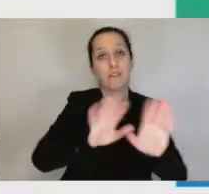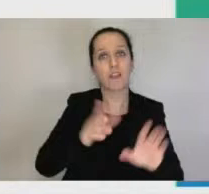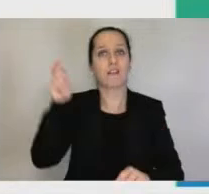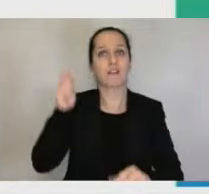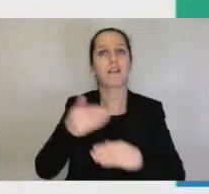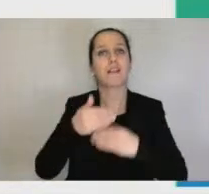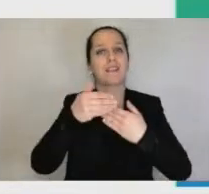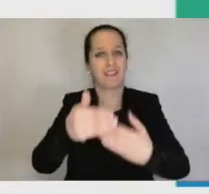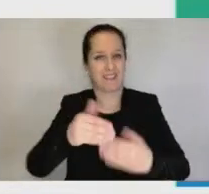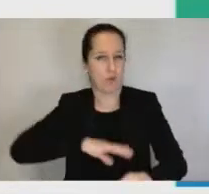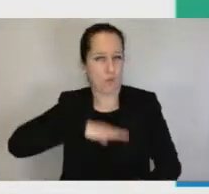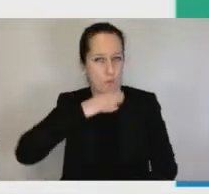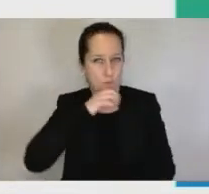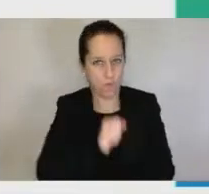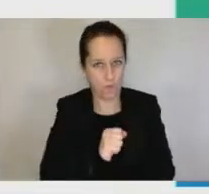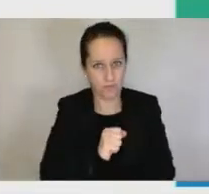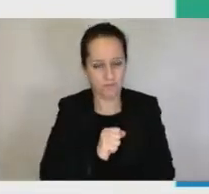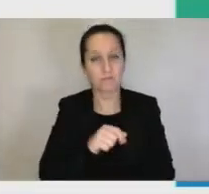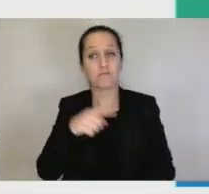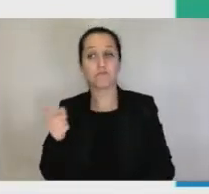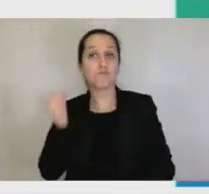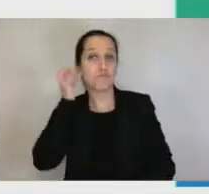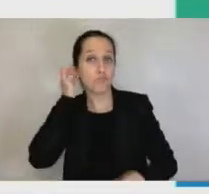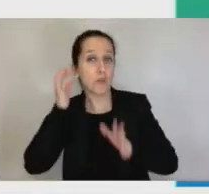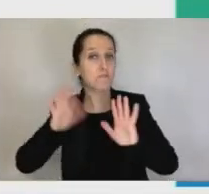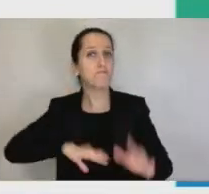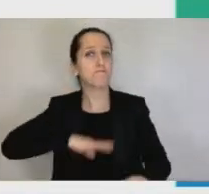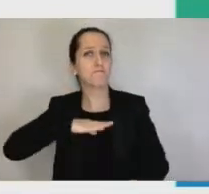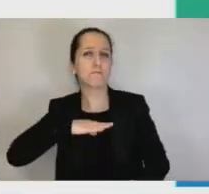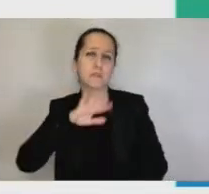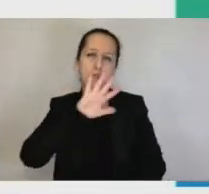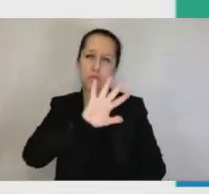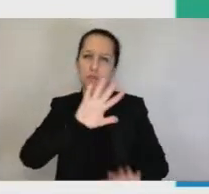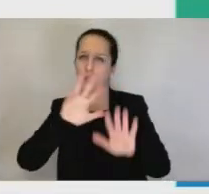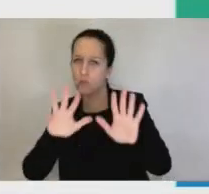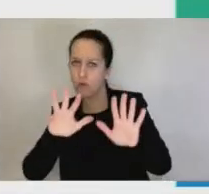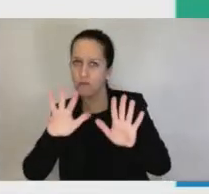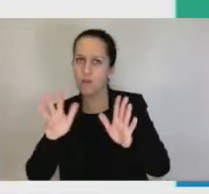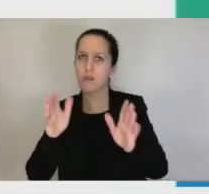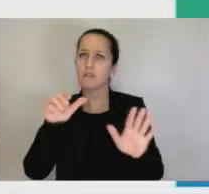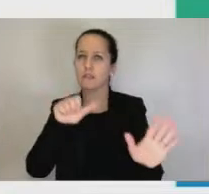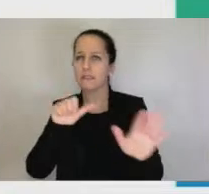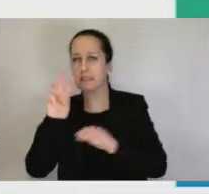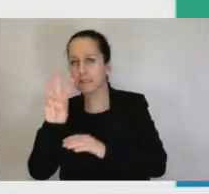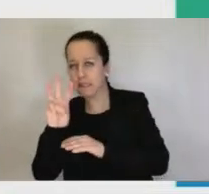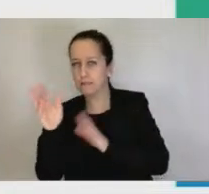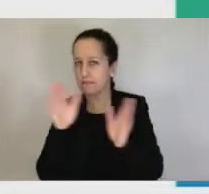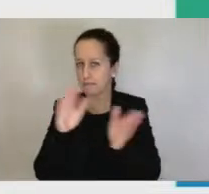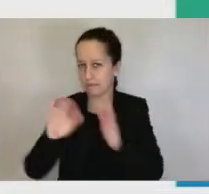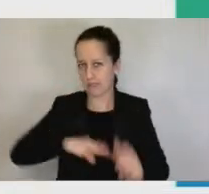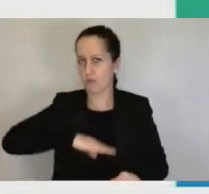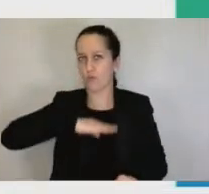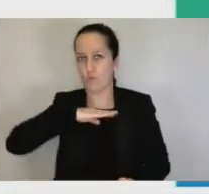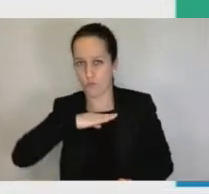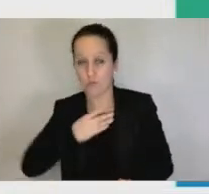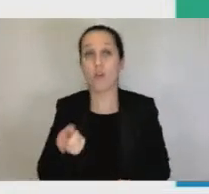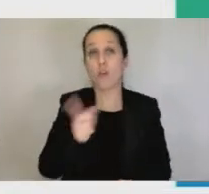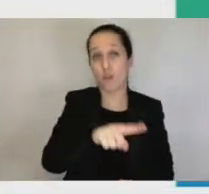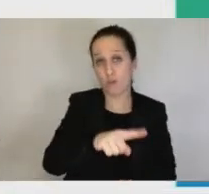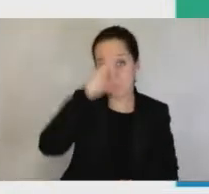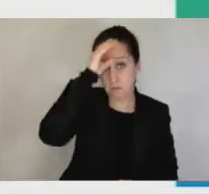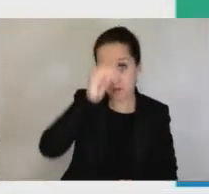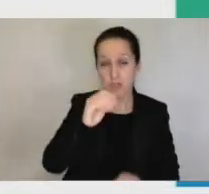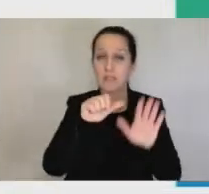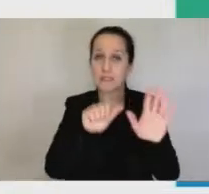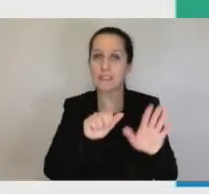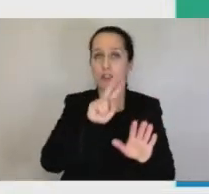the effective rate of retirement of women goes from 59 to 63 years, whilst for